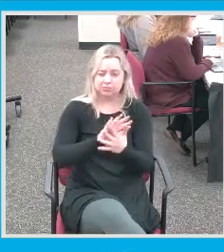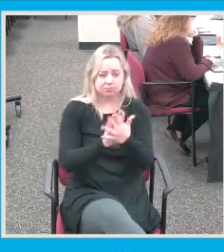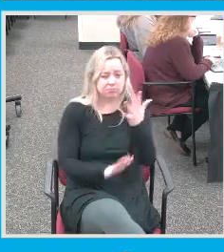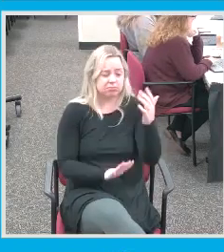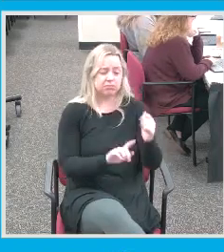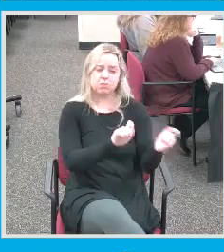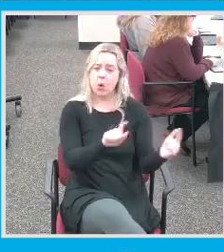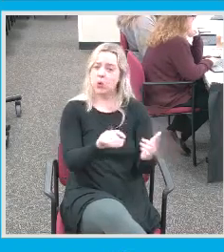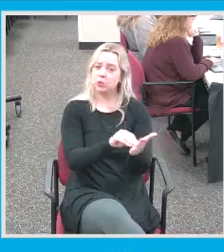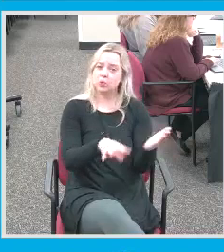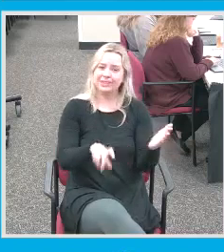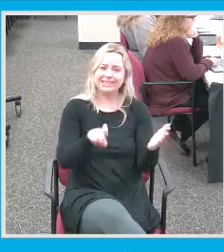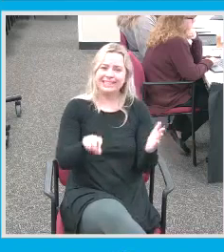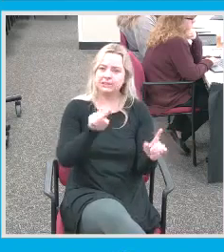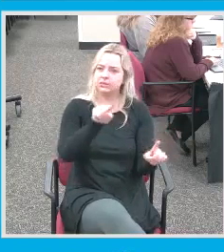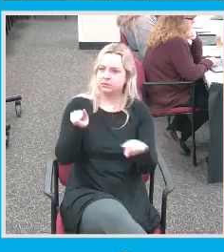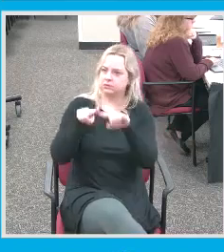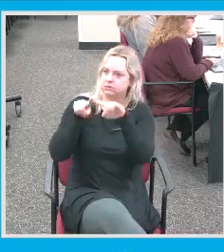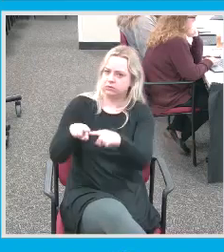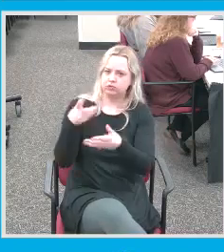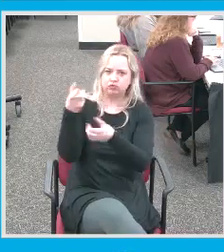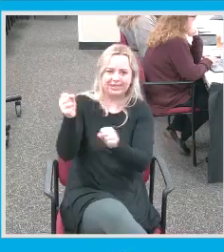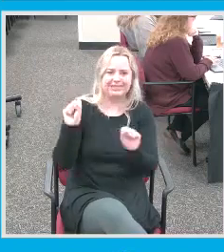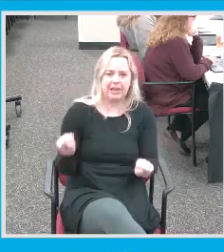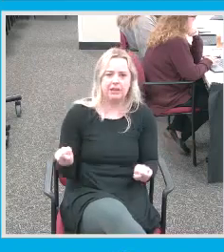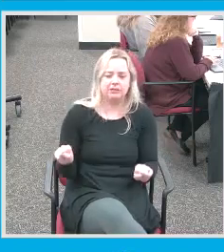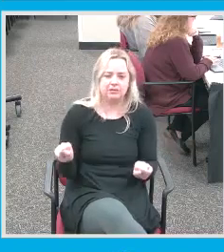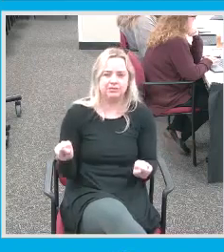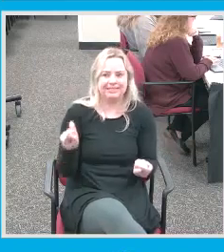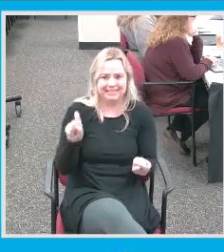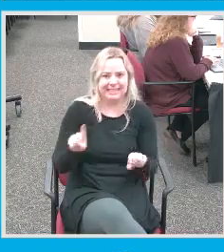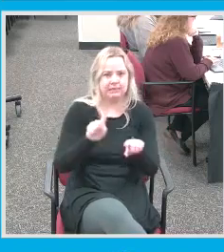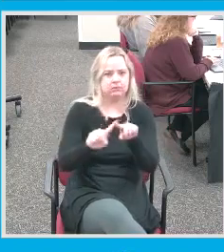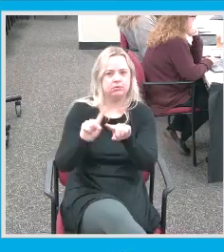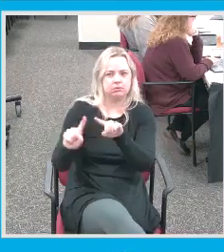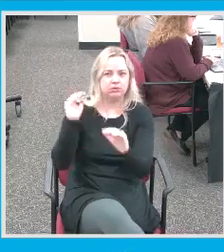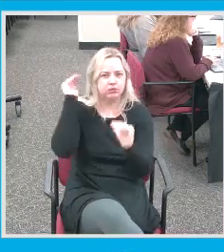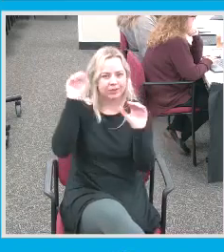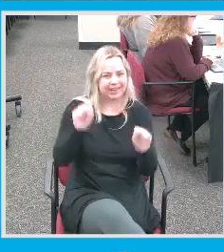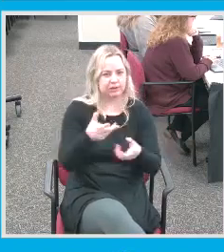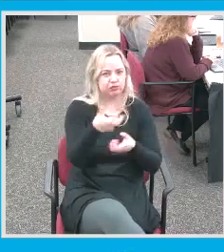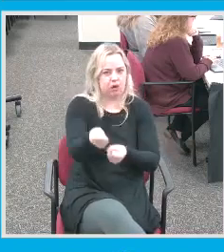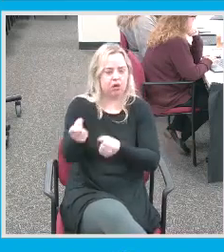needs someone that they can confide in and trust. They need multiple people that they can confide in and trust in.